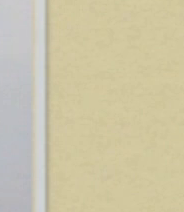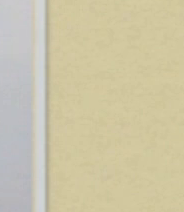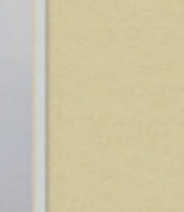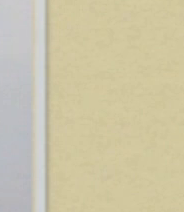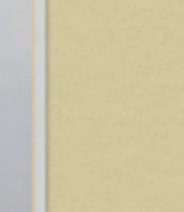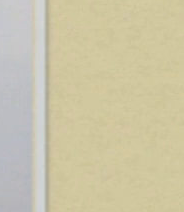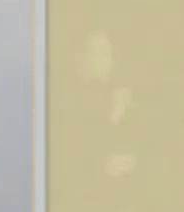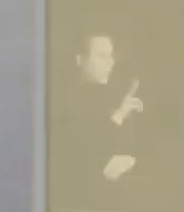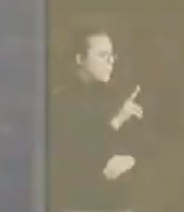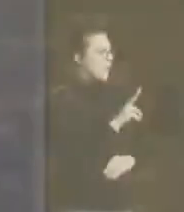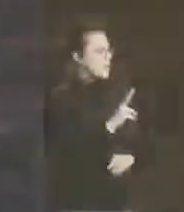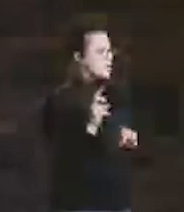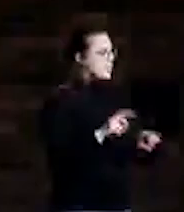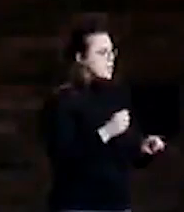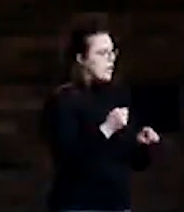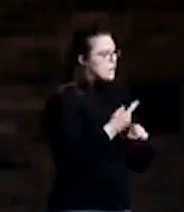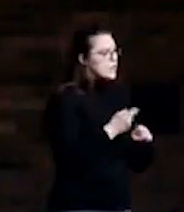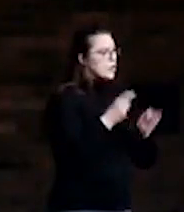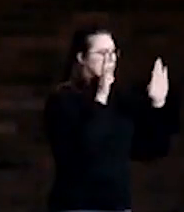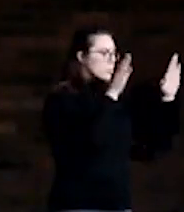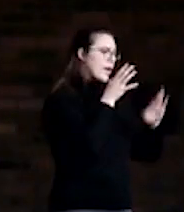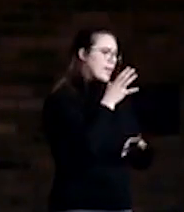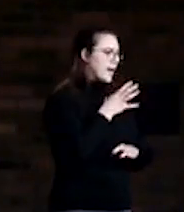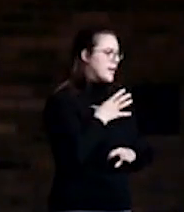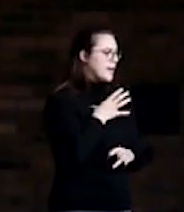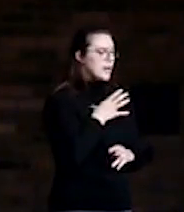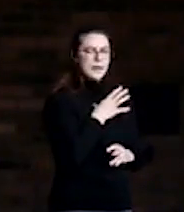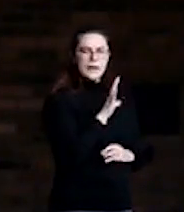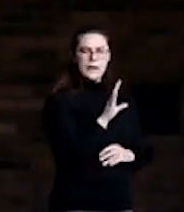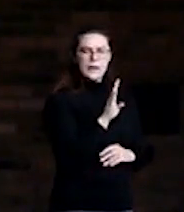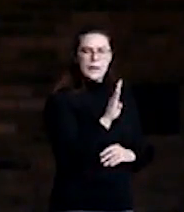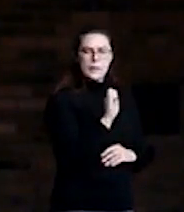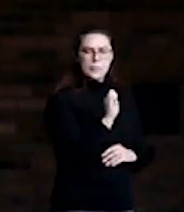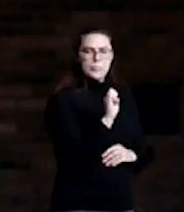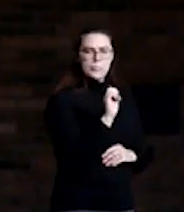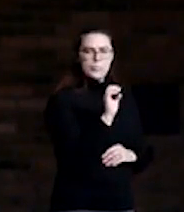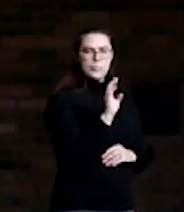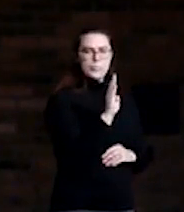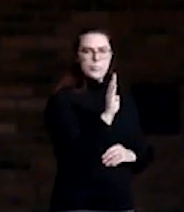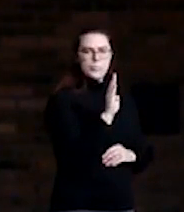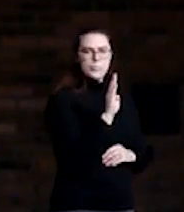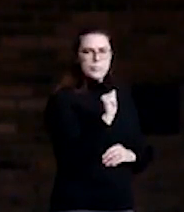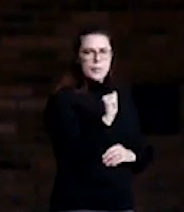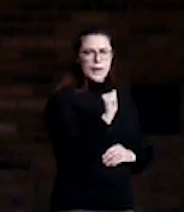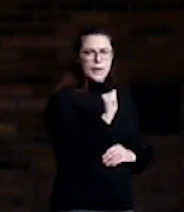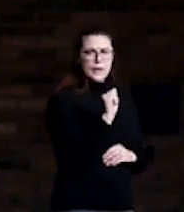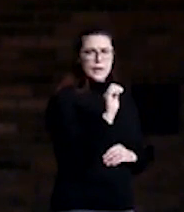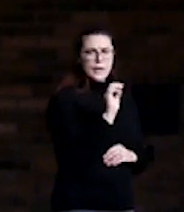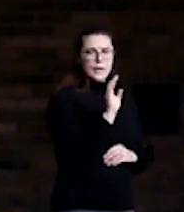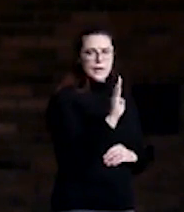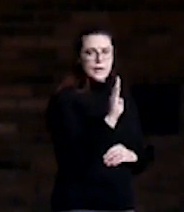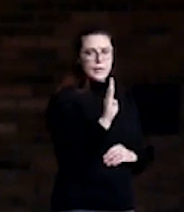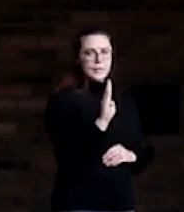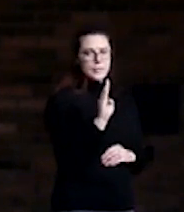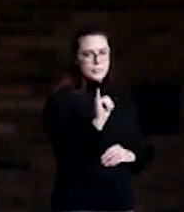She comes here every year. She is a great gal. I love Babby. I knew Babby when she did her student teaching at Concord. So I've known her for years and years and